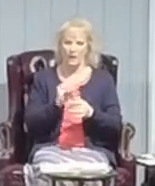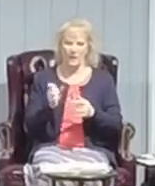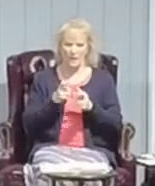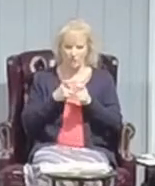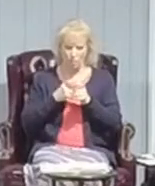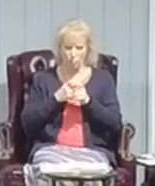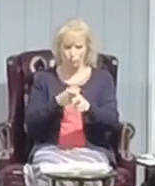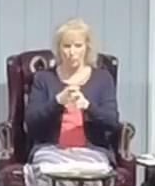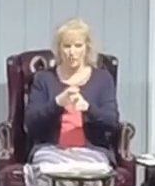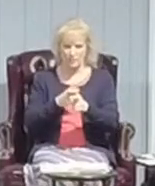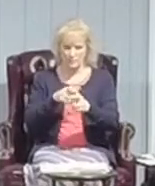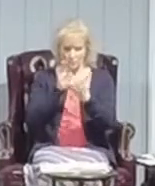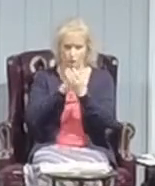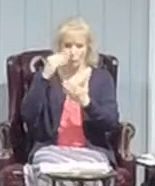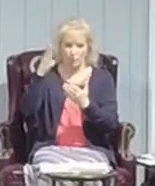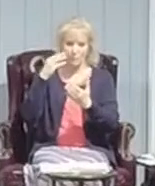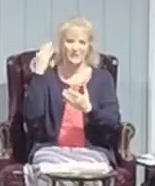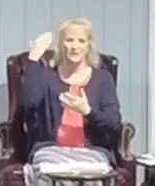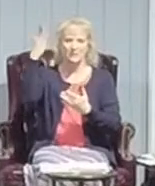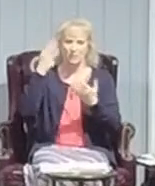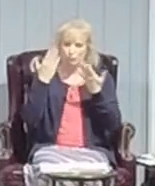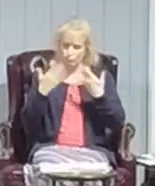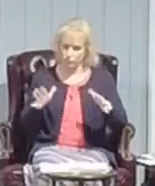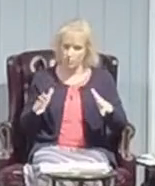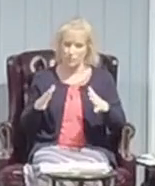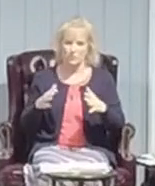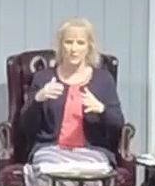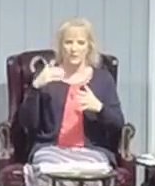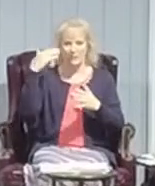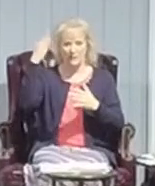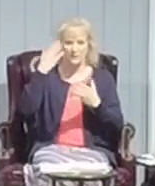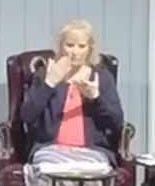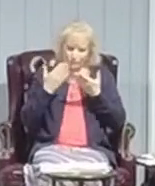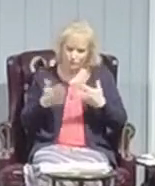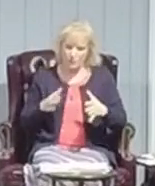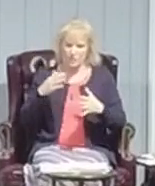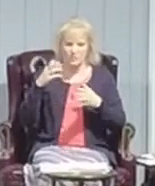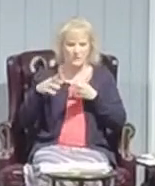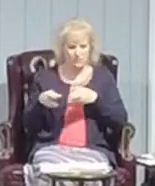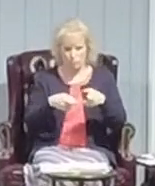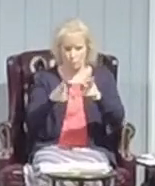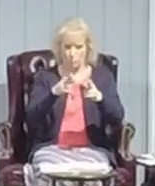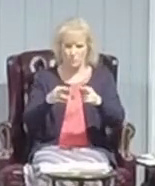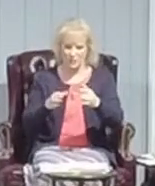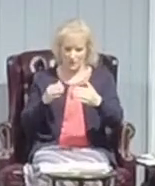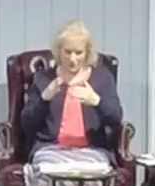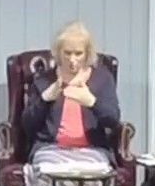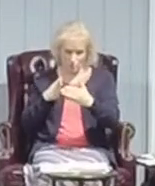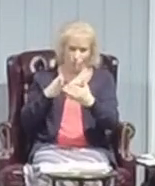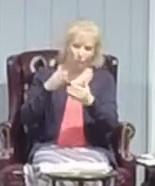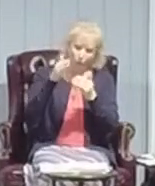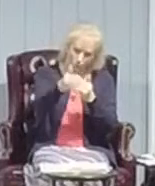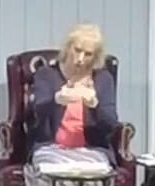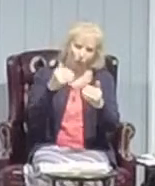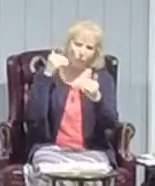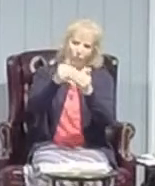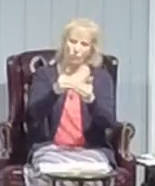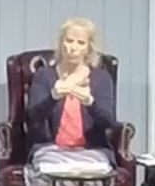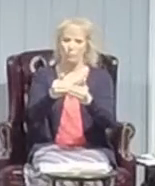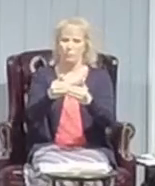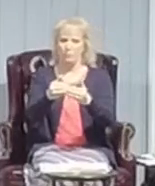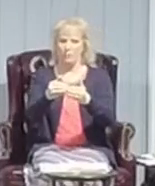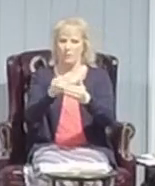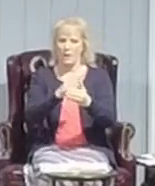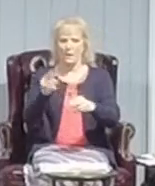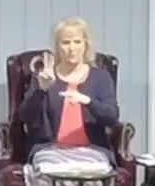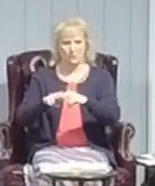before him, he finished. He finished his course. He endured. He got to the finish line and he sat down on the right